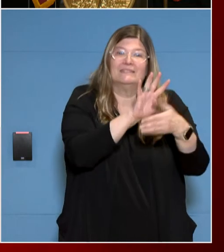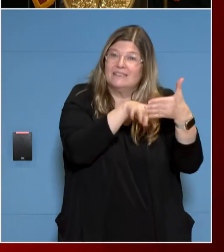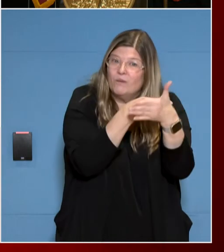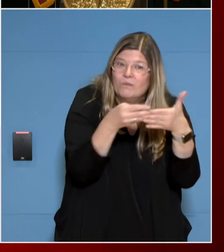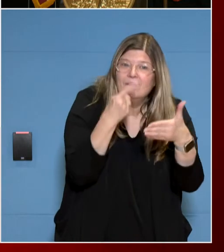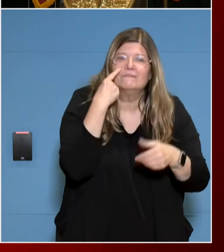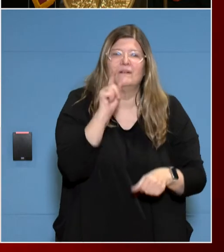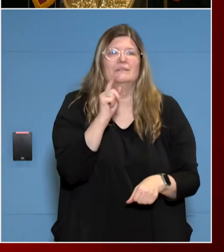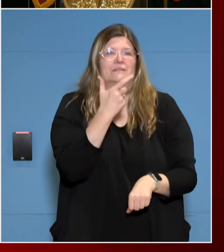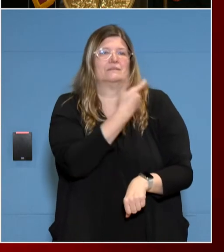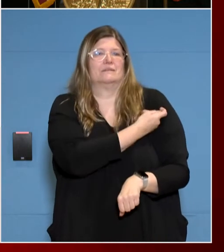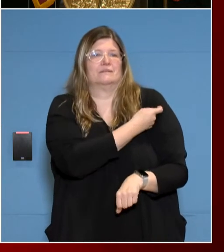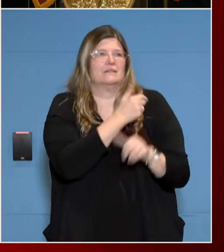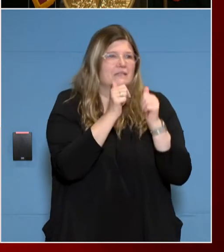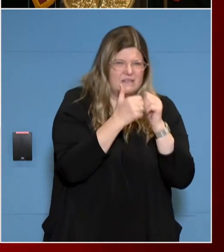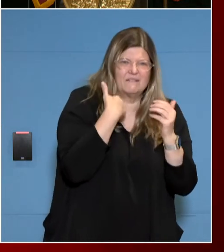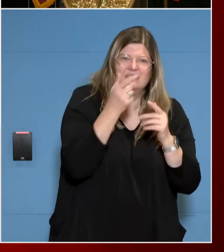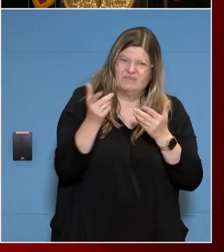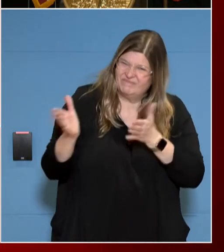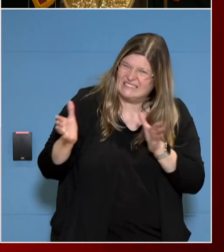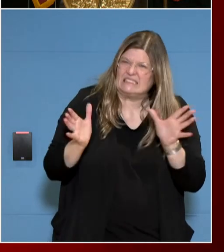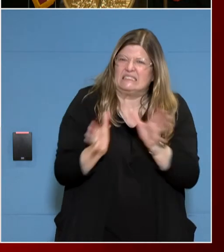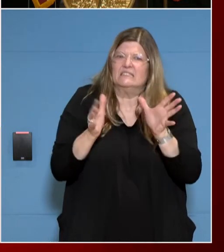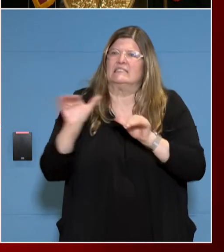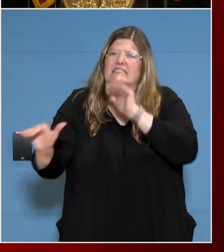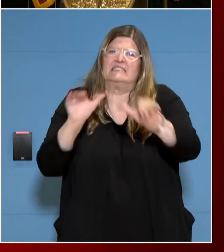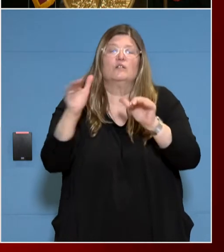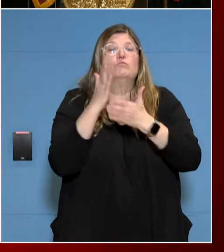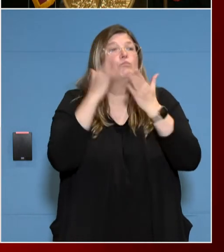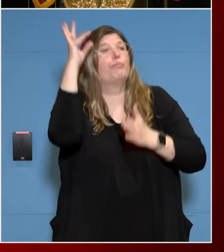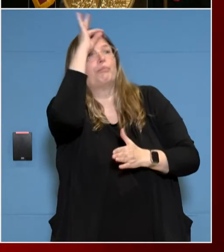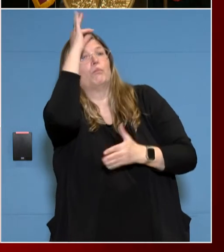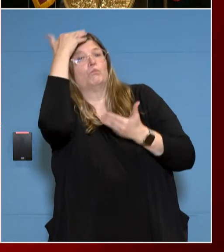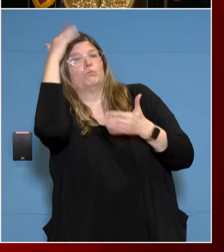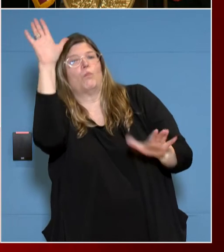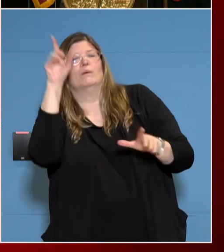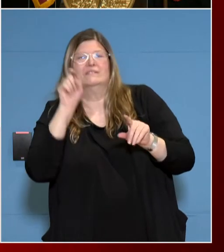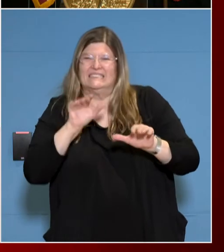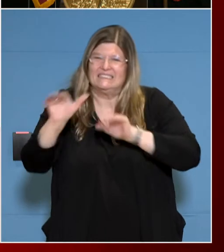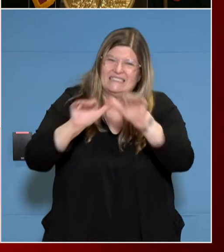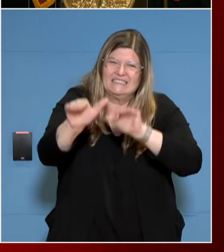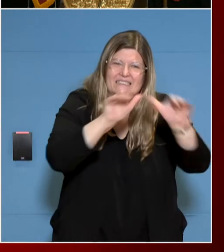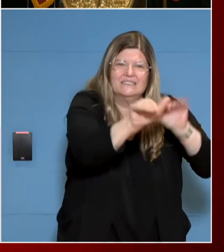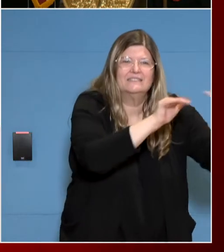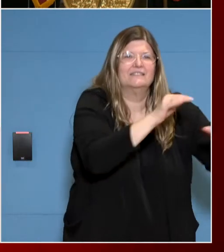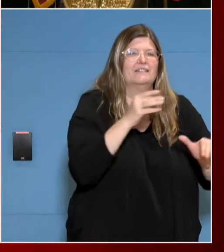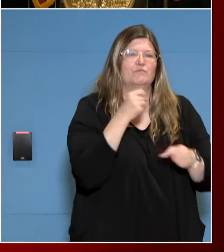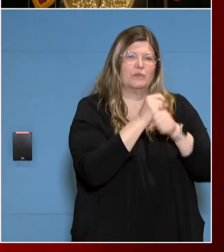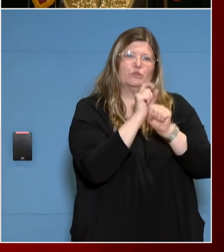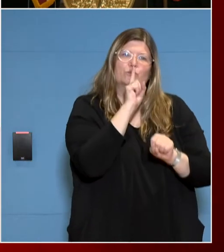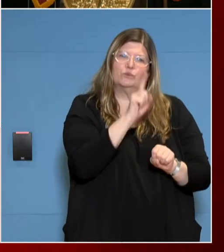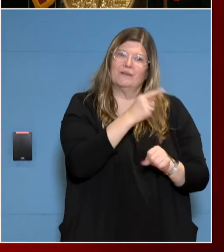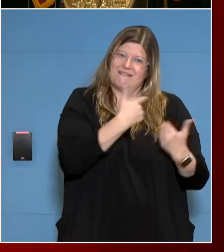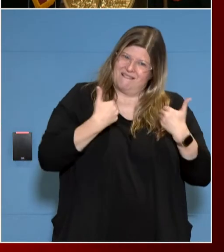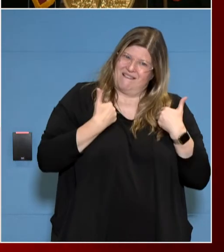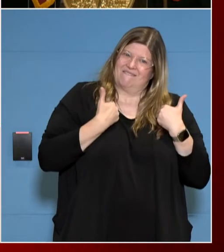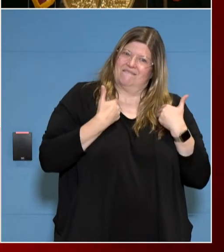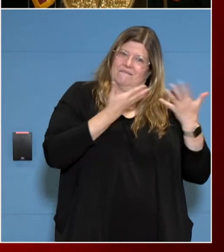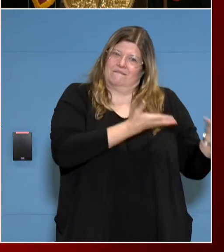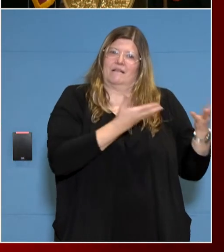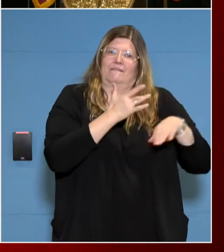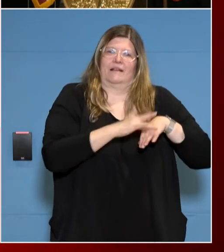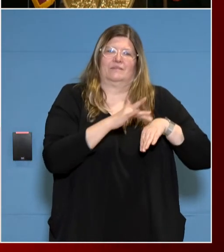their vaccine. I'll also end, and it was more important hearing it from Dr. Desai, but I want to add my 2 cents